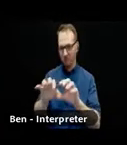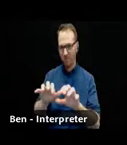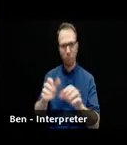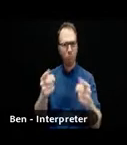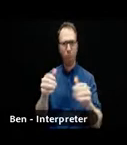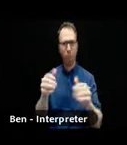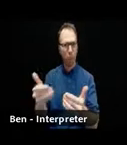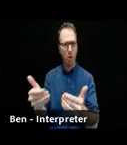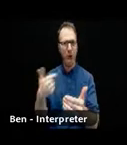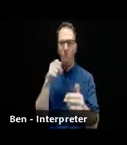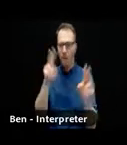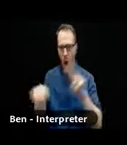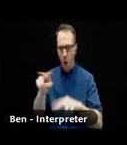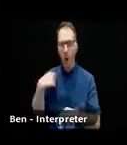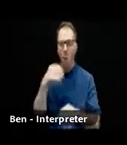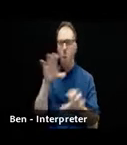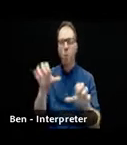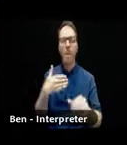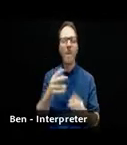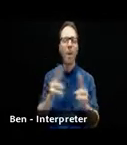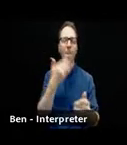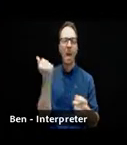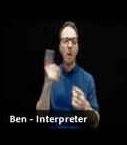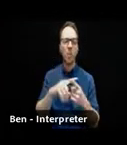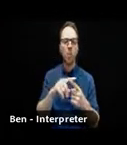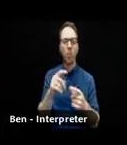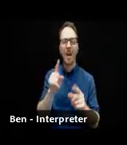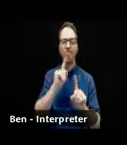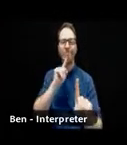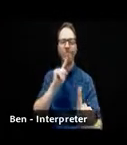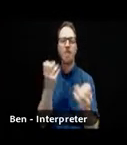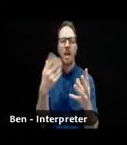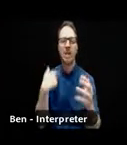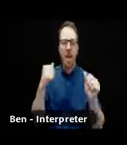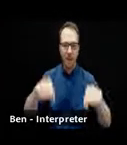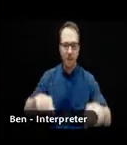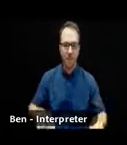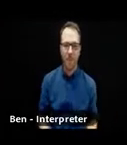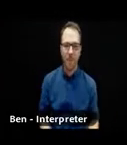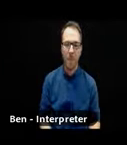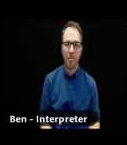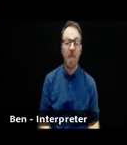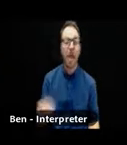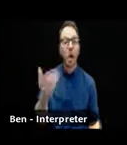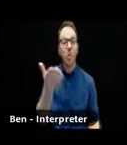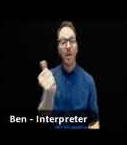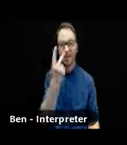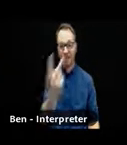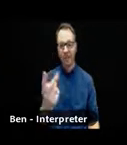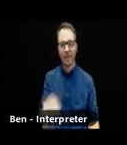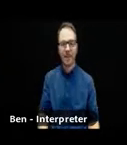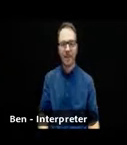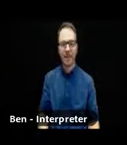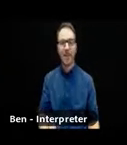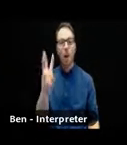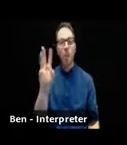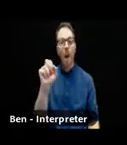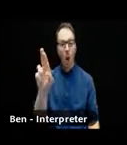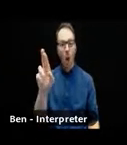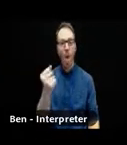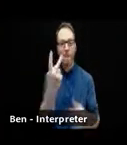those. And I will do my very best to get to as many as I can. As you can see, this webinar is